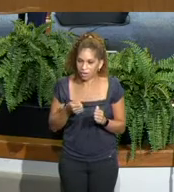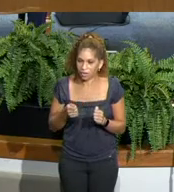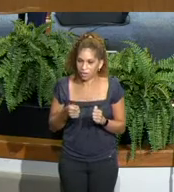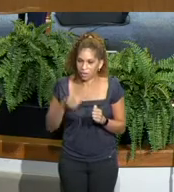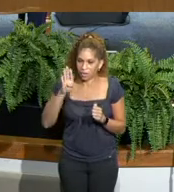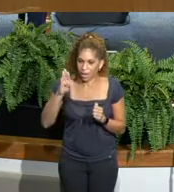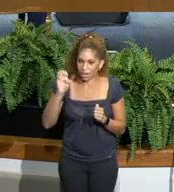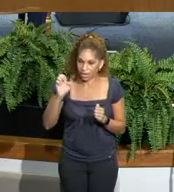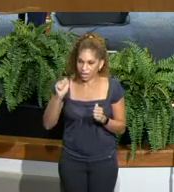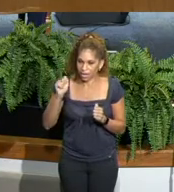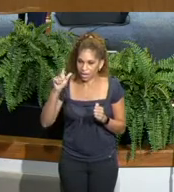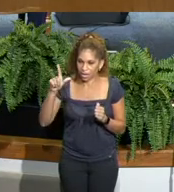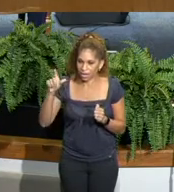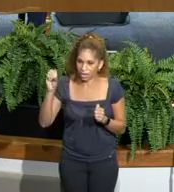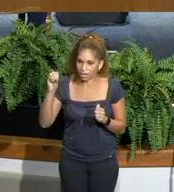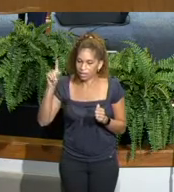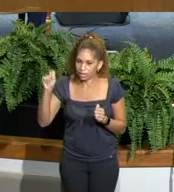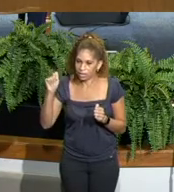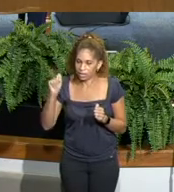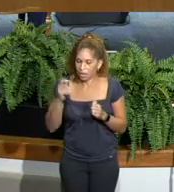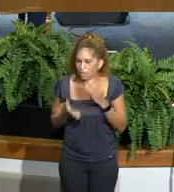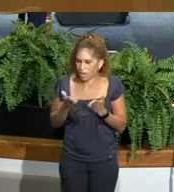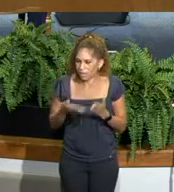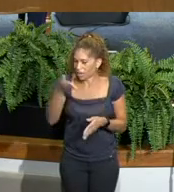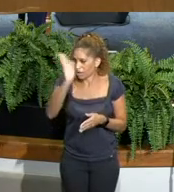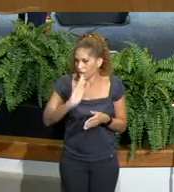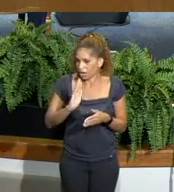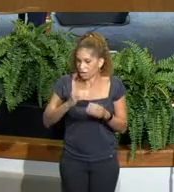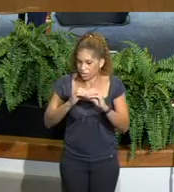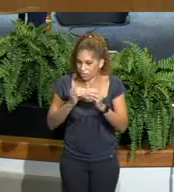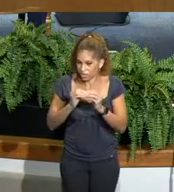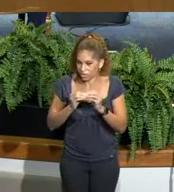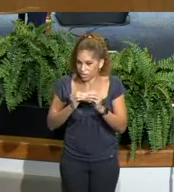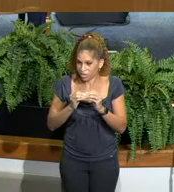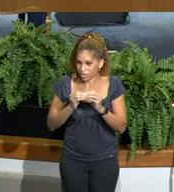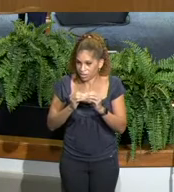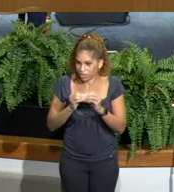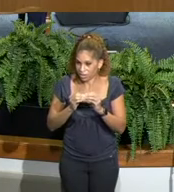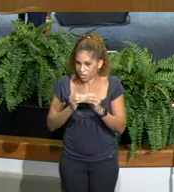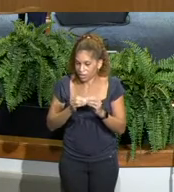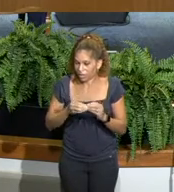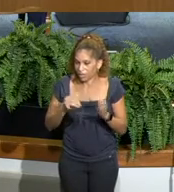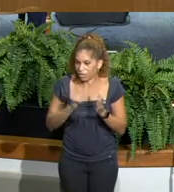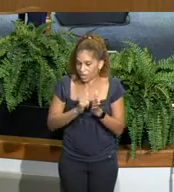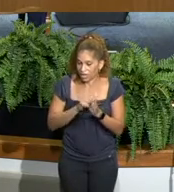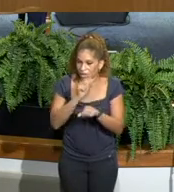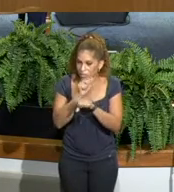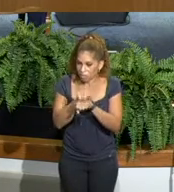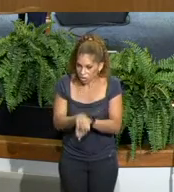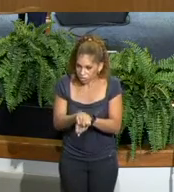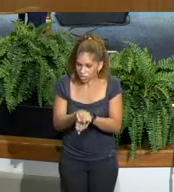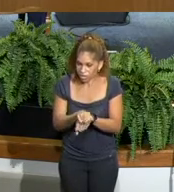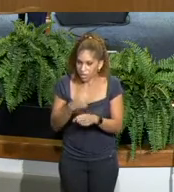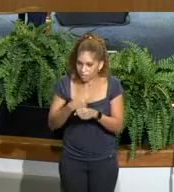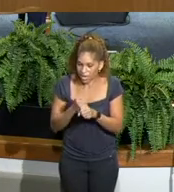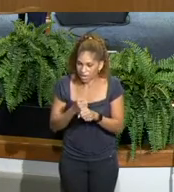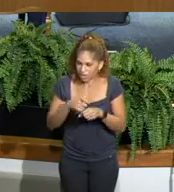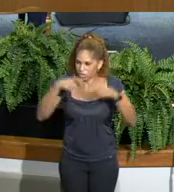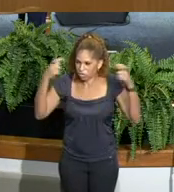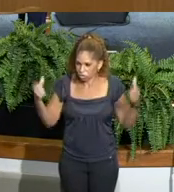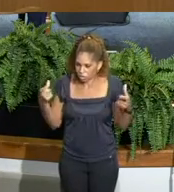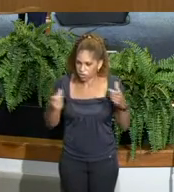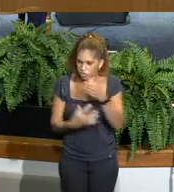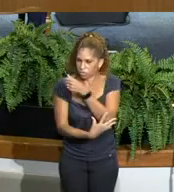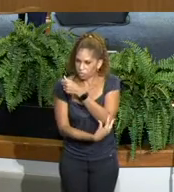must do it. And maybe God has fixed it so that the oppression has created so much